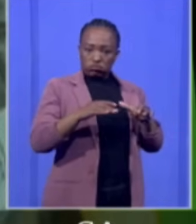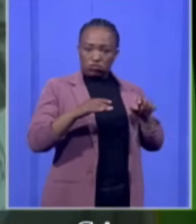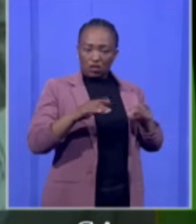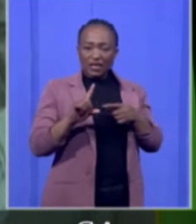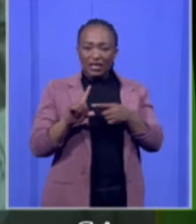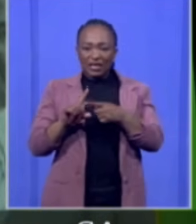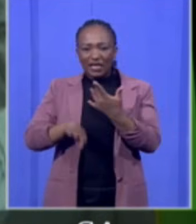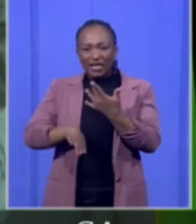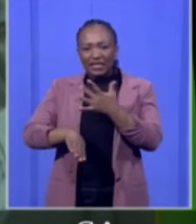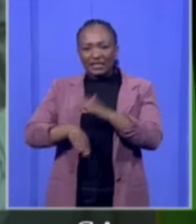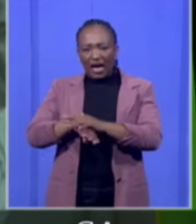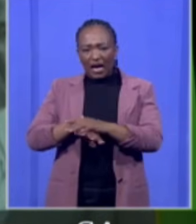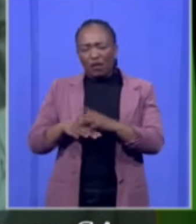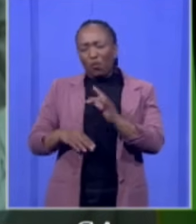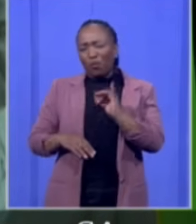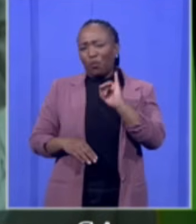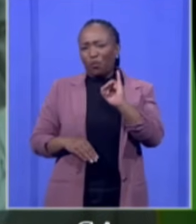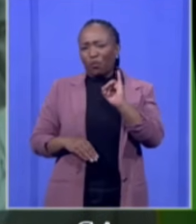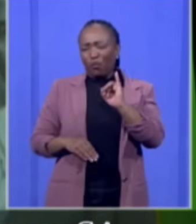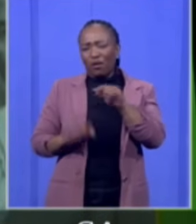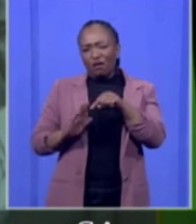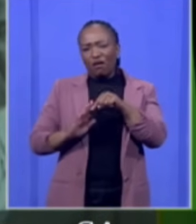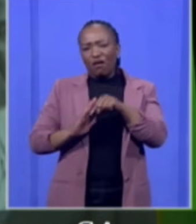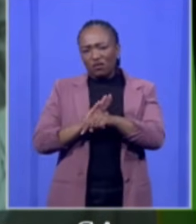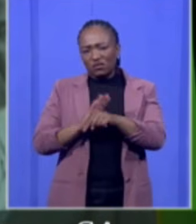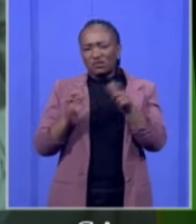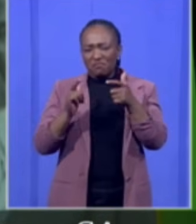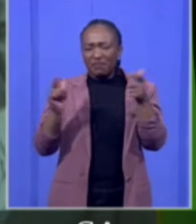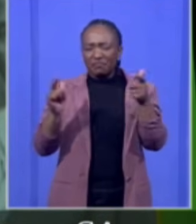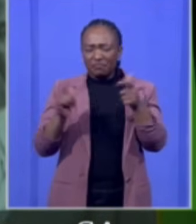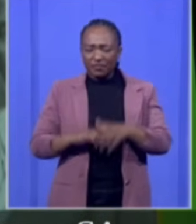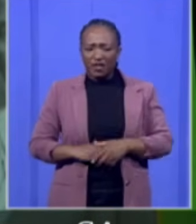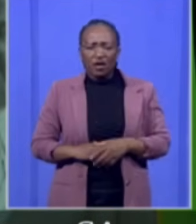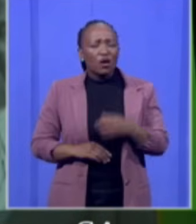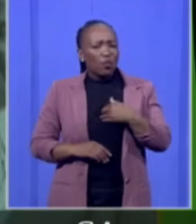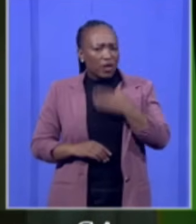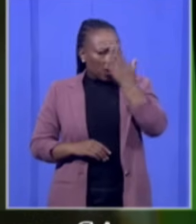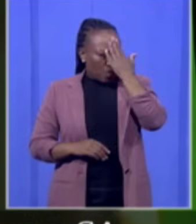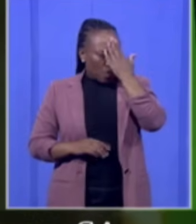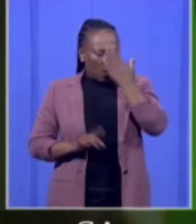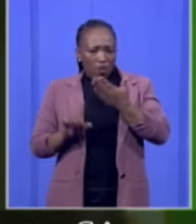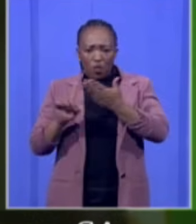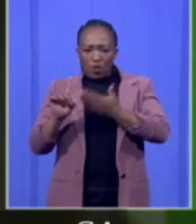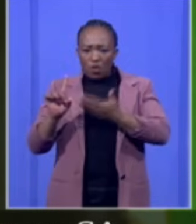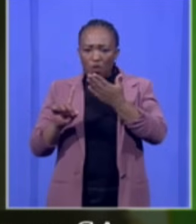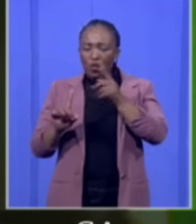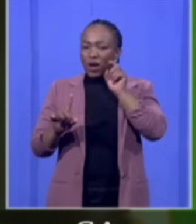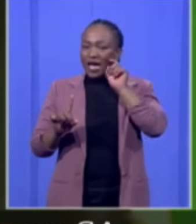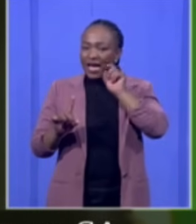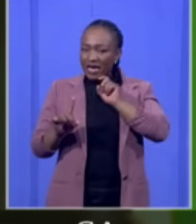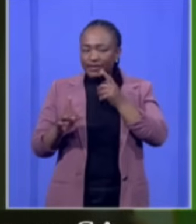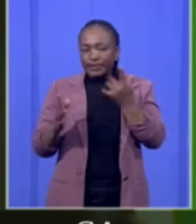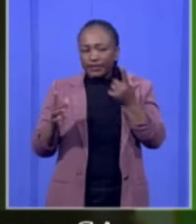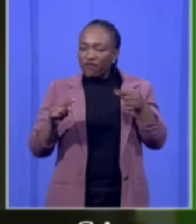is a big loss. We know that age catches up with all of